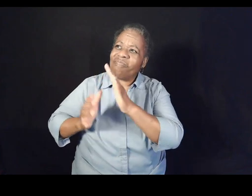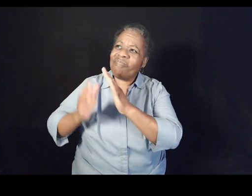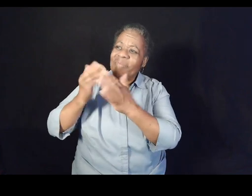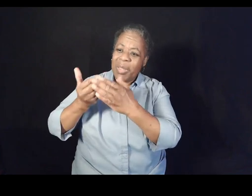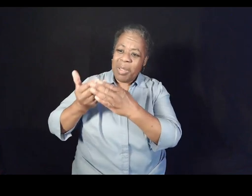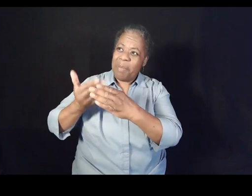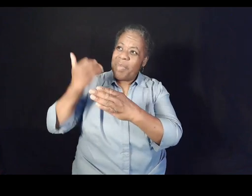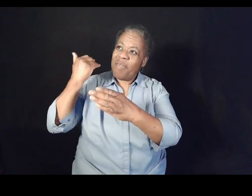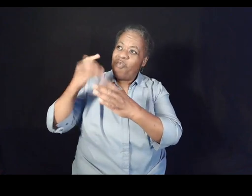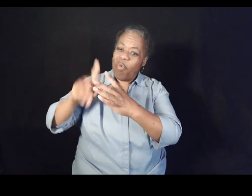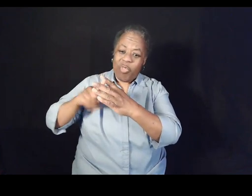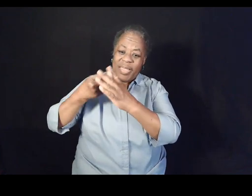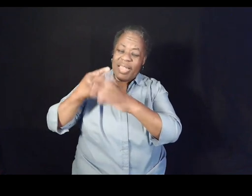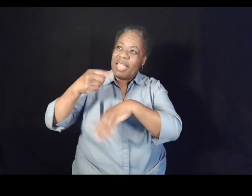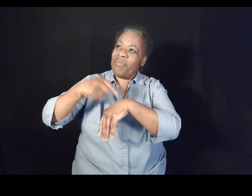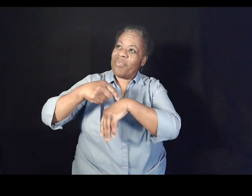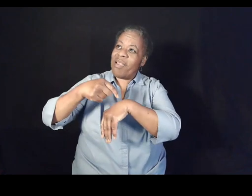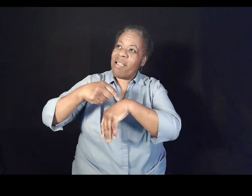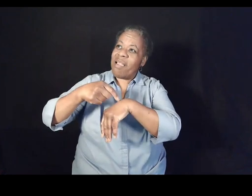of time,